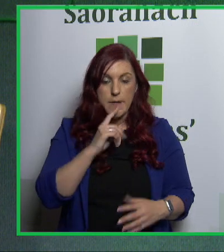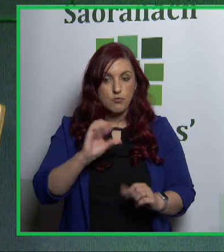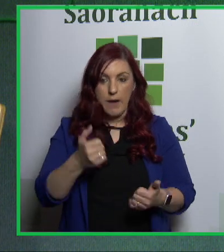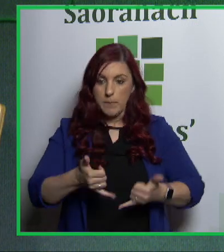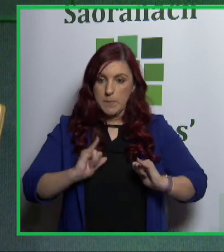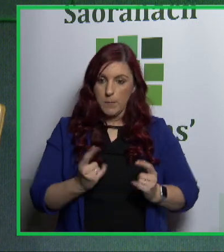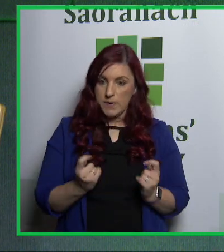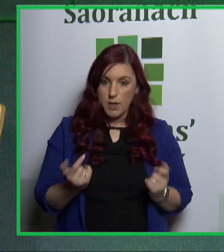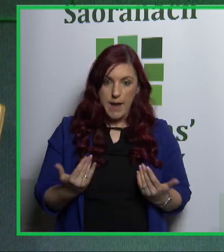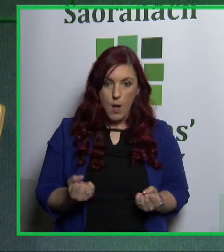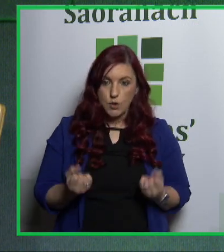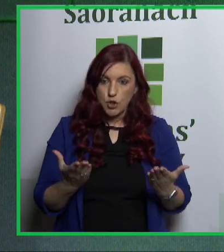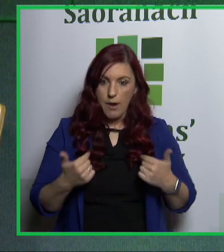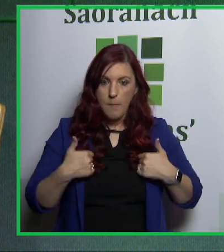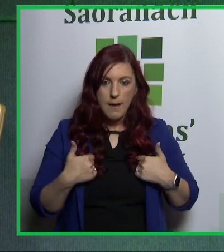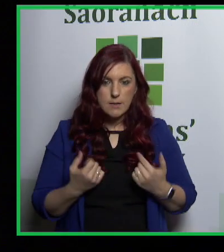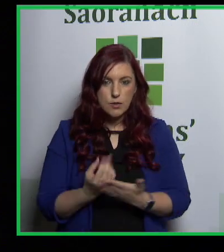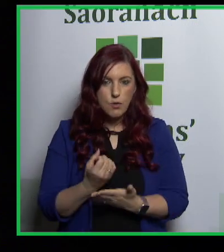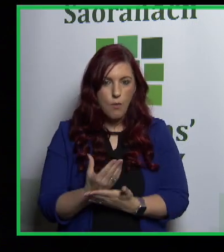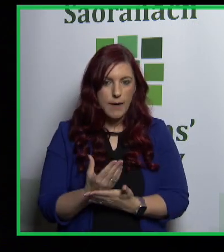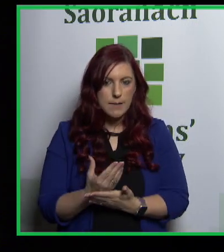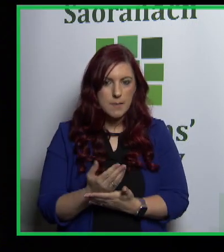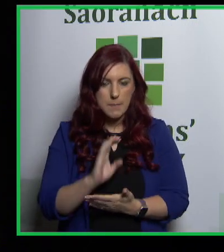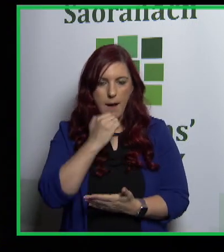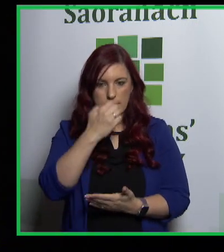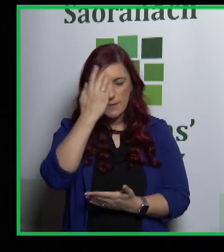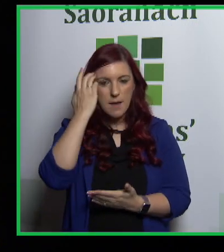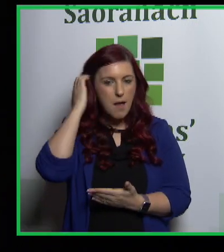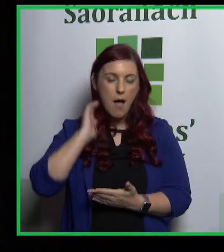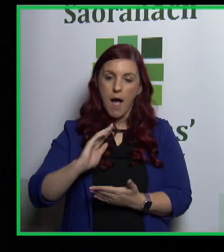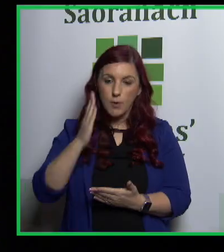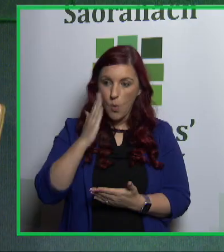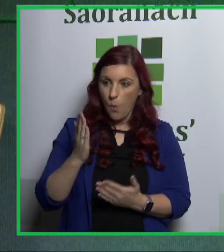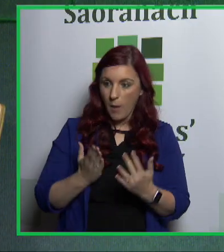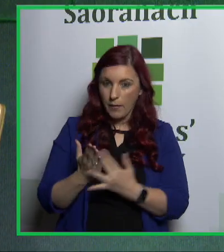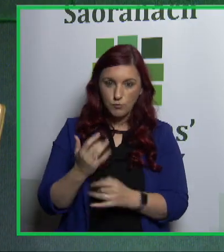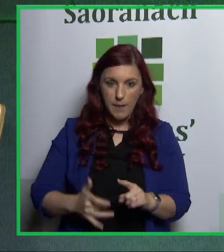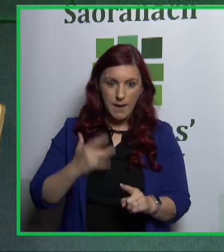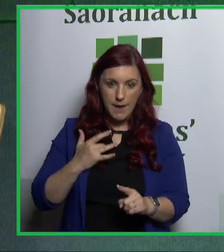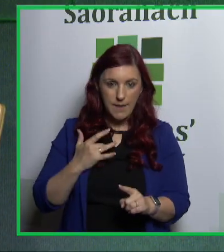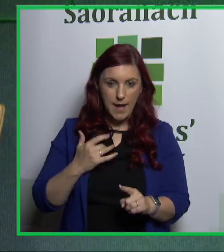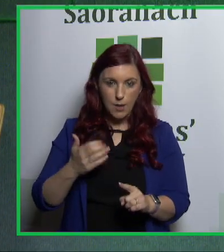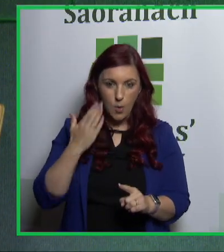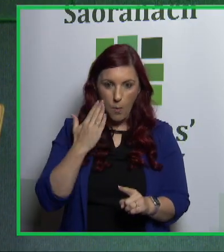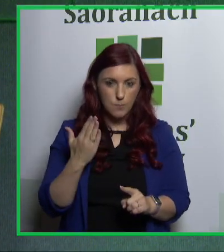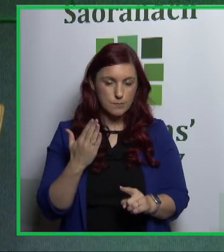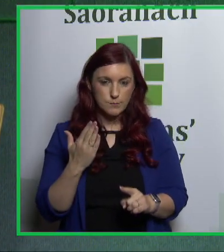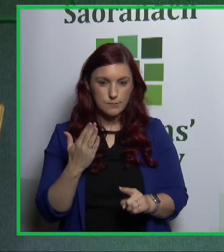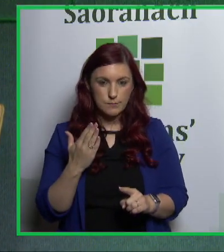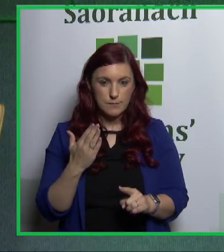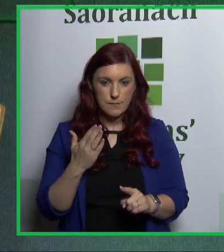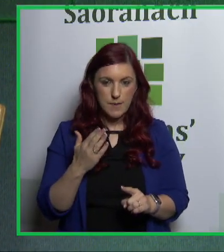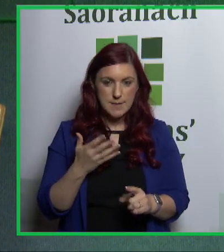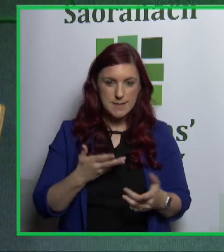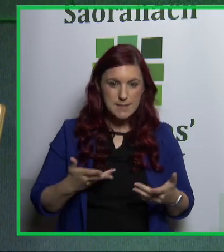story. It's something that I don't shy away from. I'm proud of my story, even speaking with.